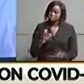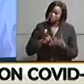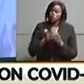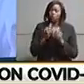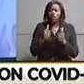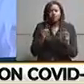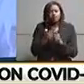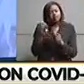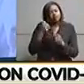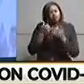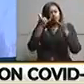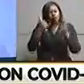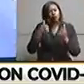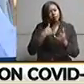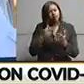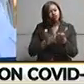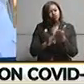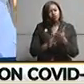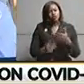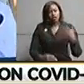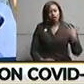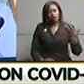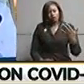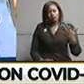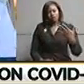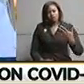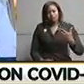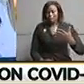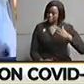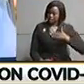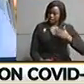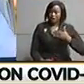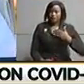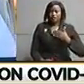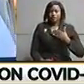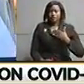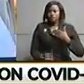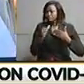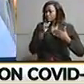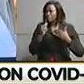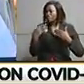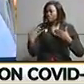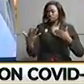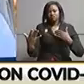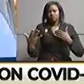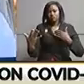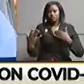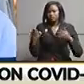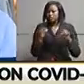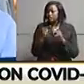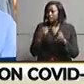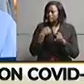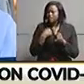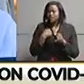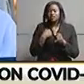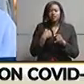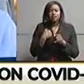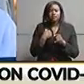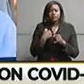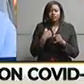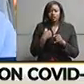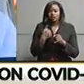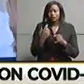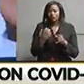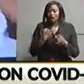left hand to blow my nose, never this one. And I never make sure that my right hand